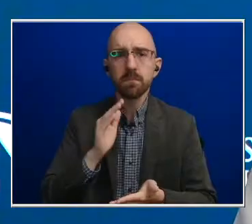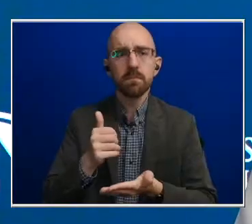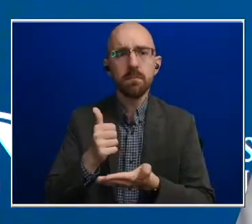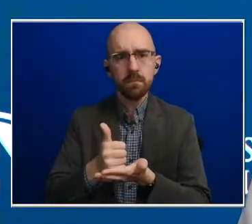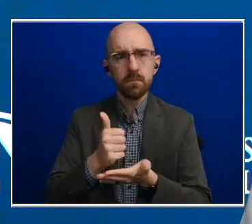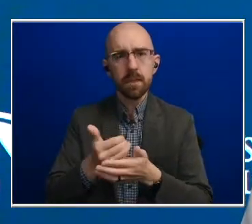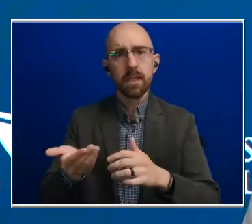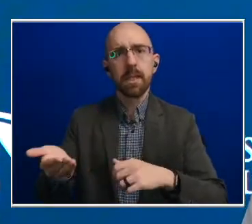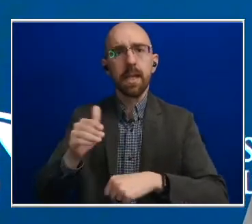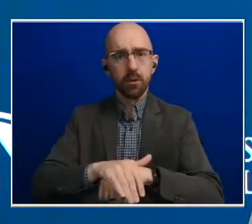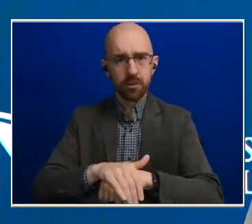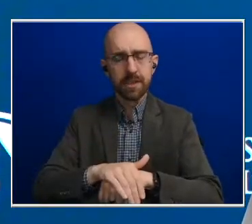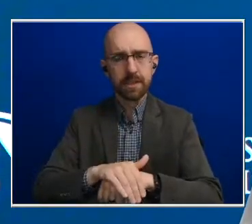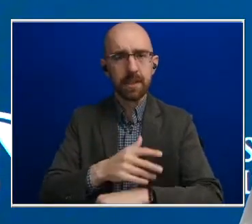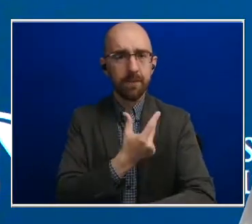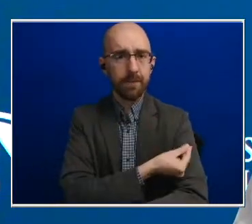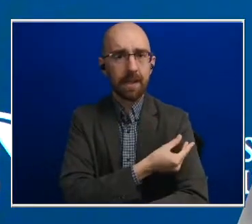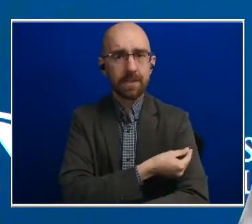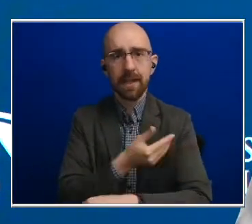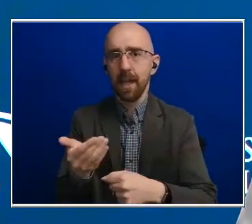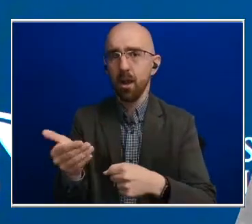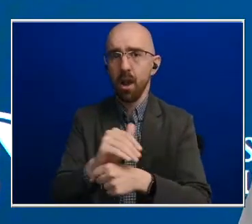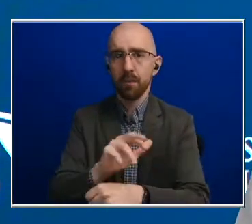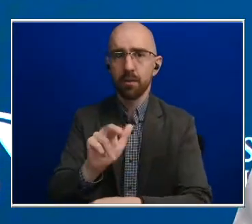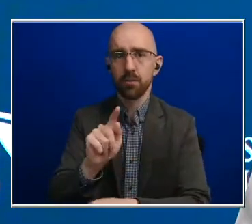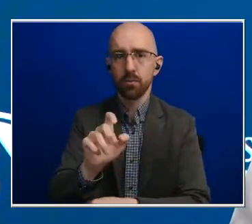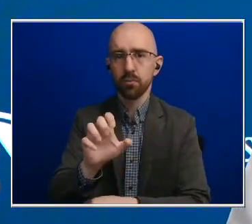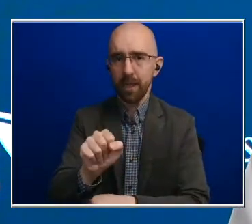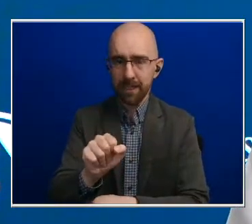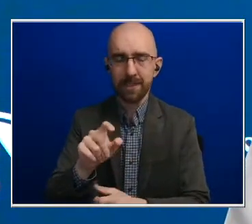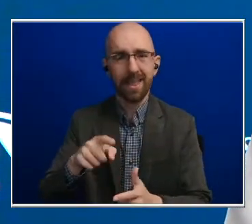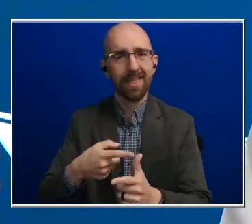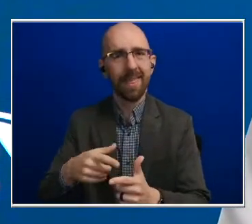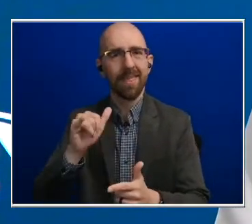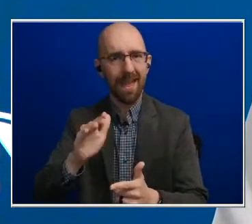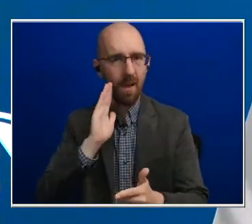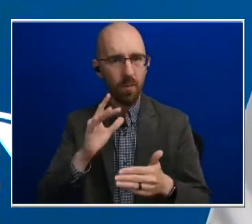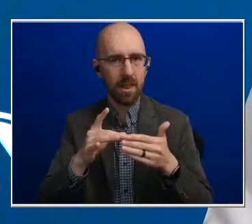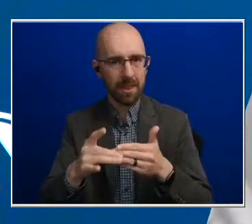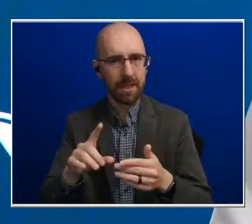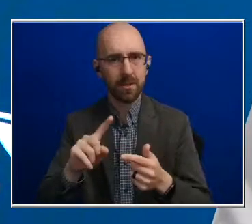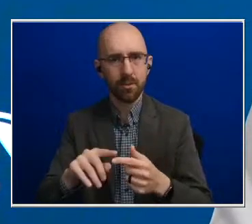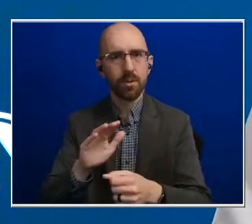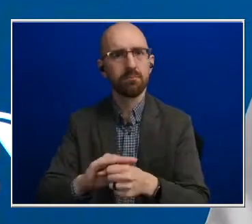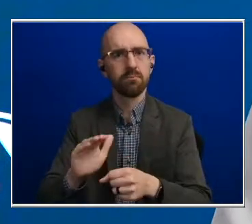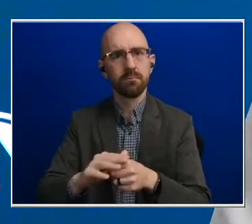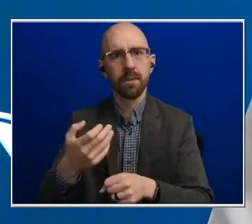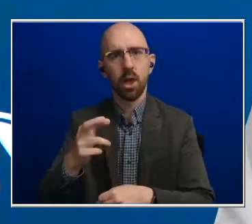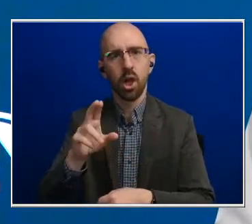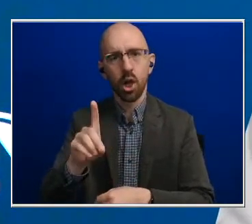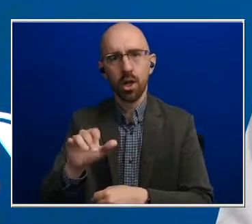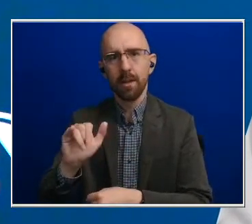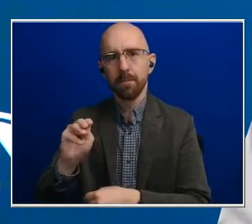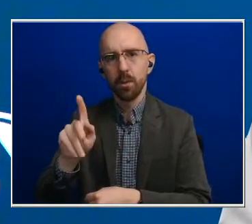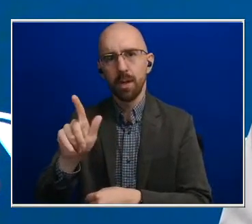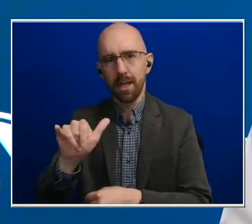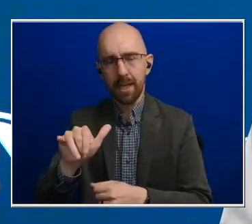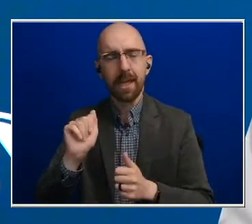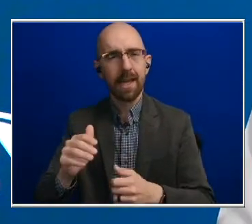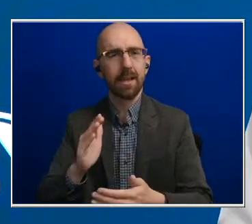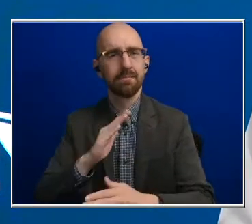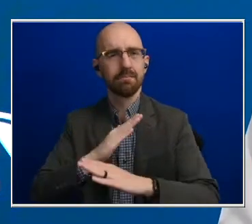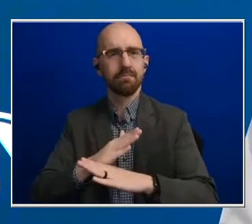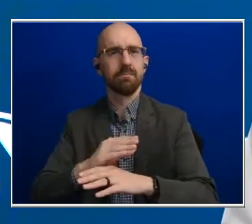the vaccine coverage rates, and then that will lead to adequate herd immunity where we can stop the spread of the disease in our